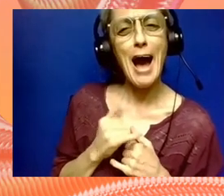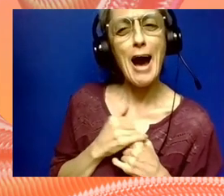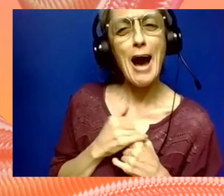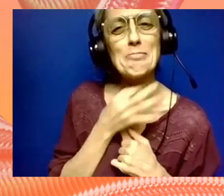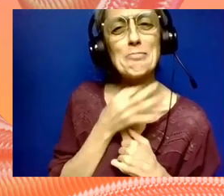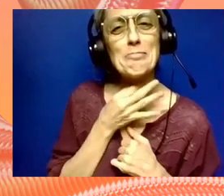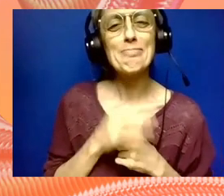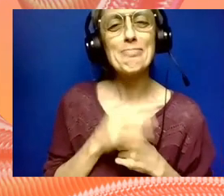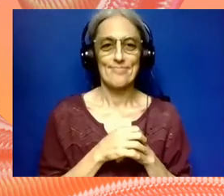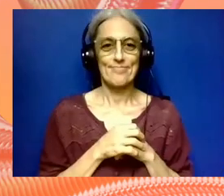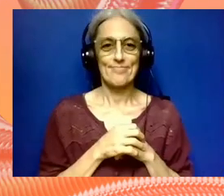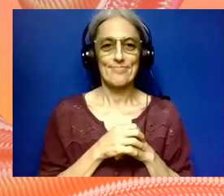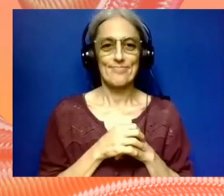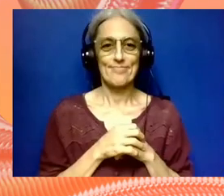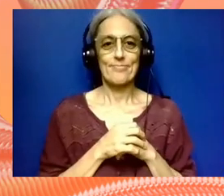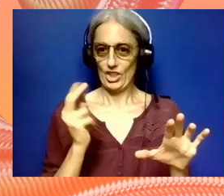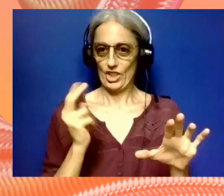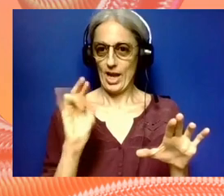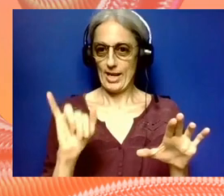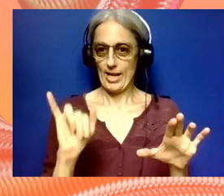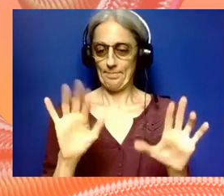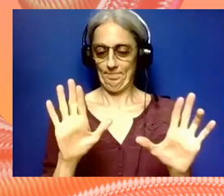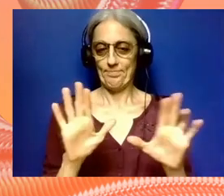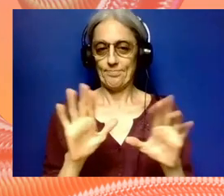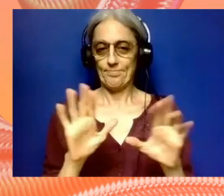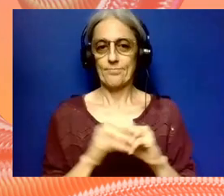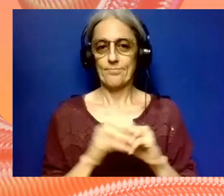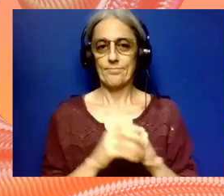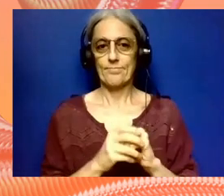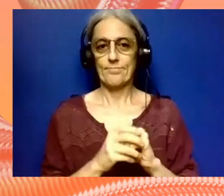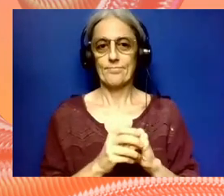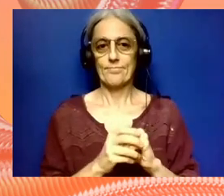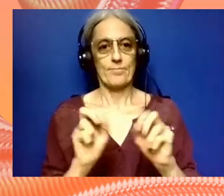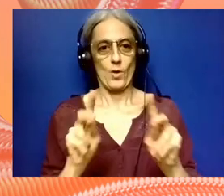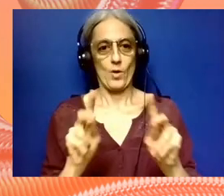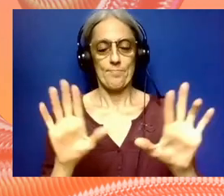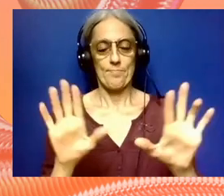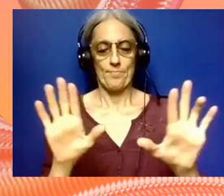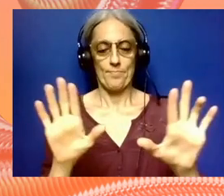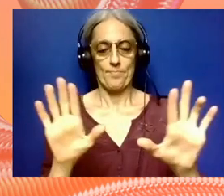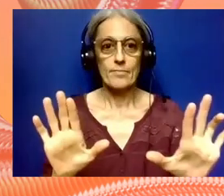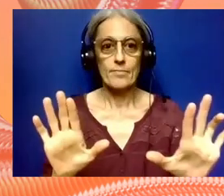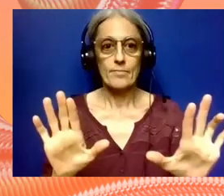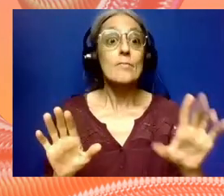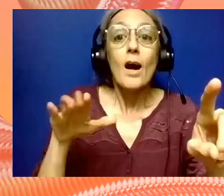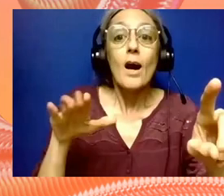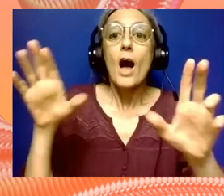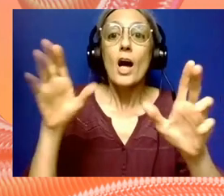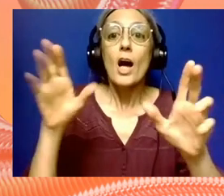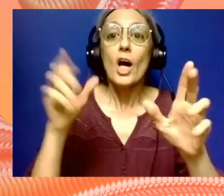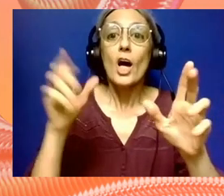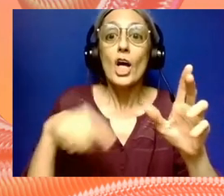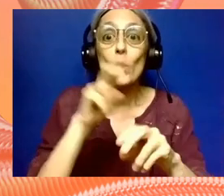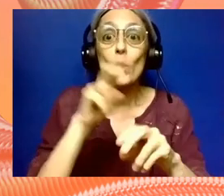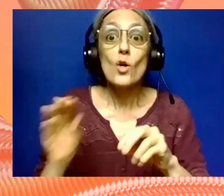Okay. I think one of the most important... Sit down, everybody at home, sit down.